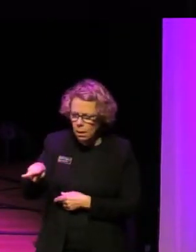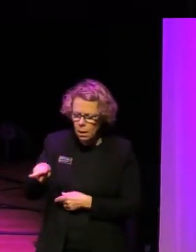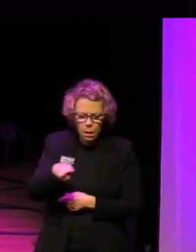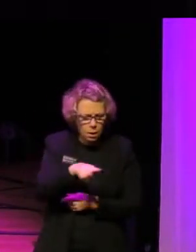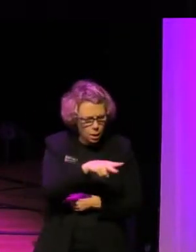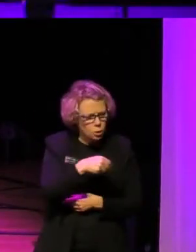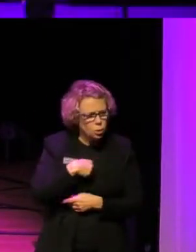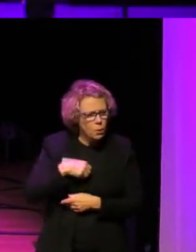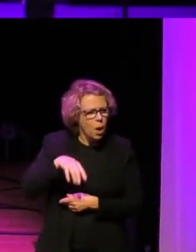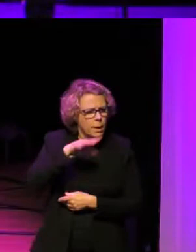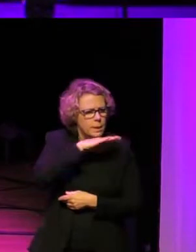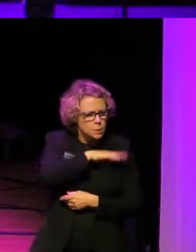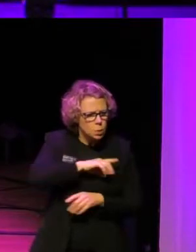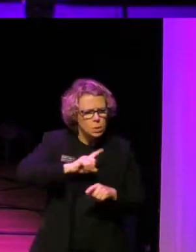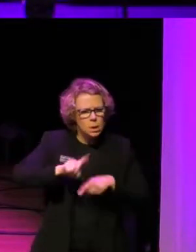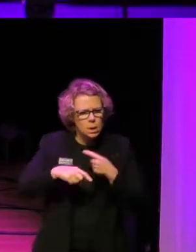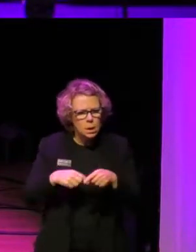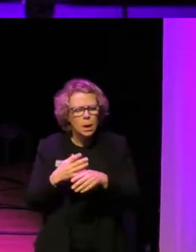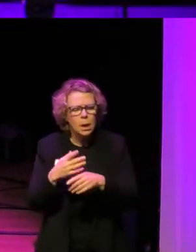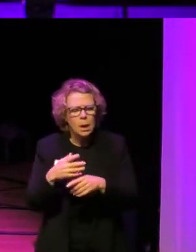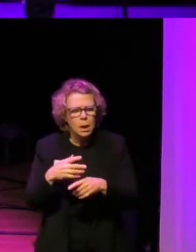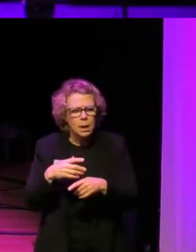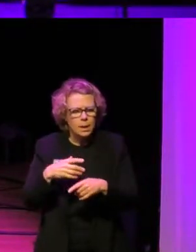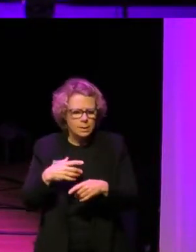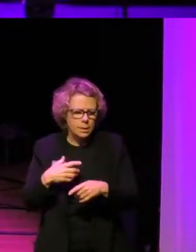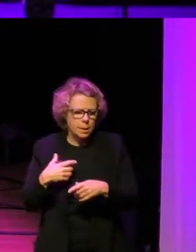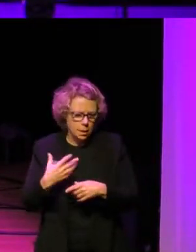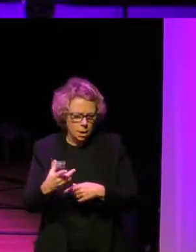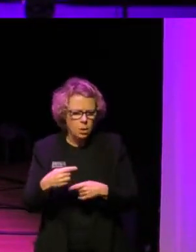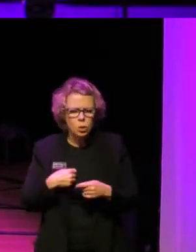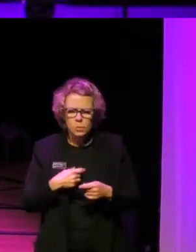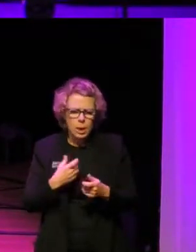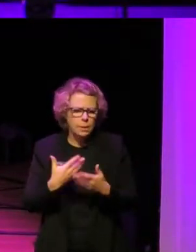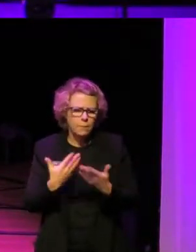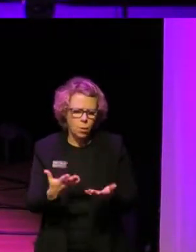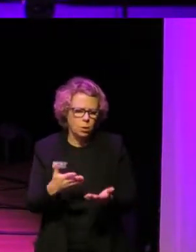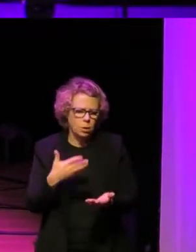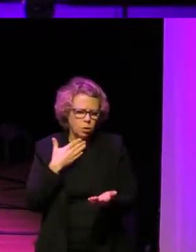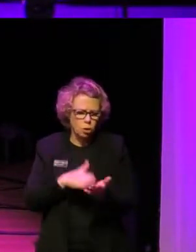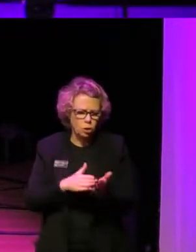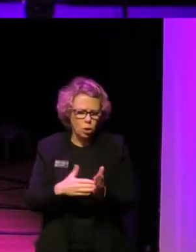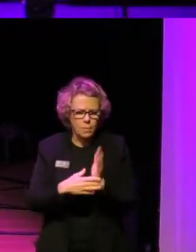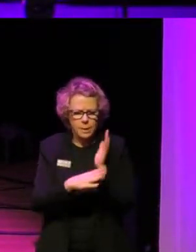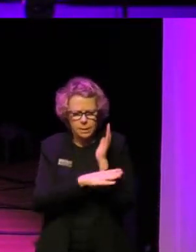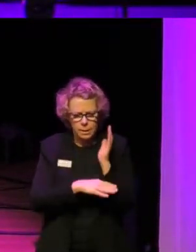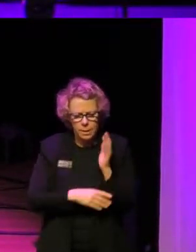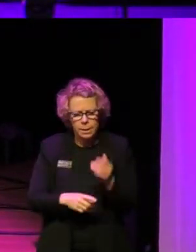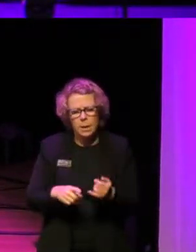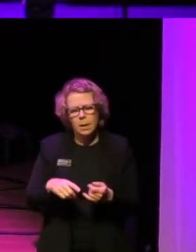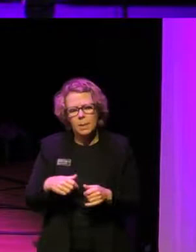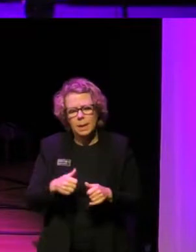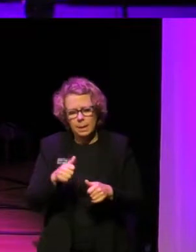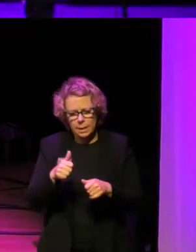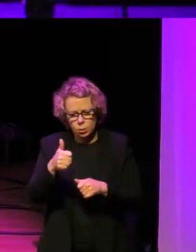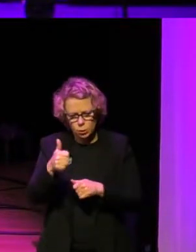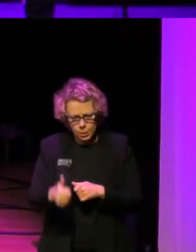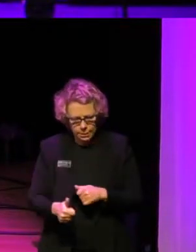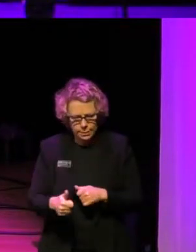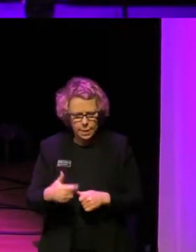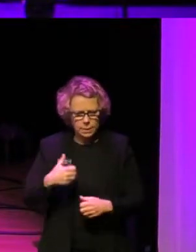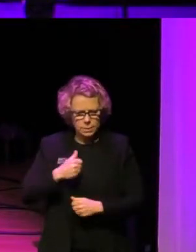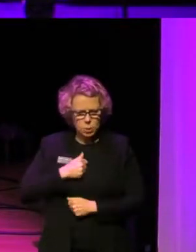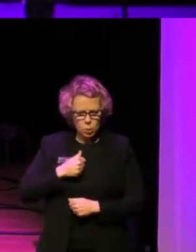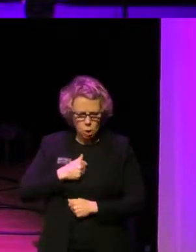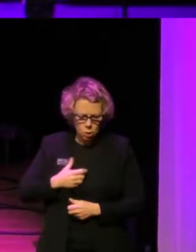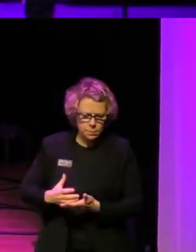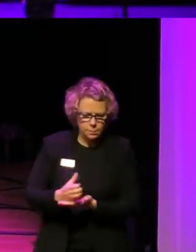historically advantaged, they won't benefit from my log. And the last person, a mercenary who had never done anything but for gain, decided